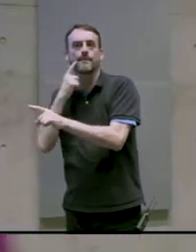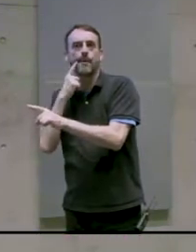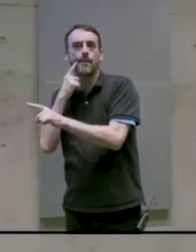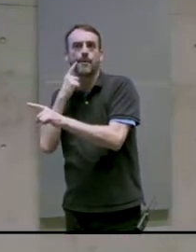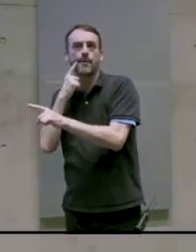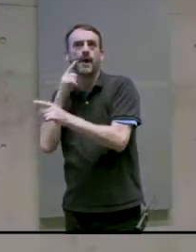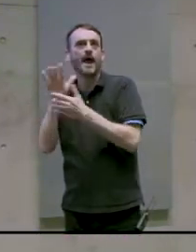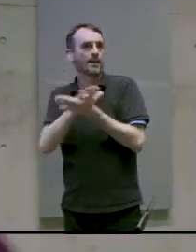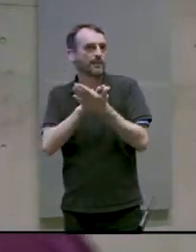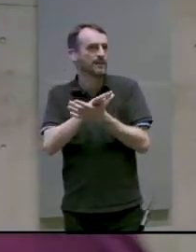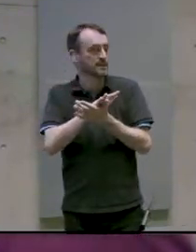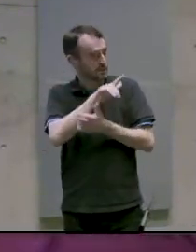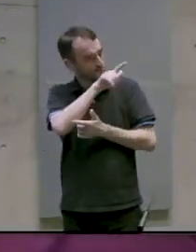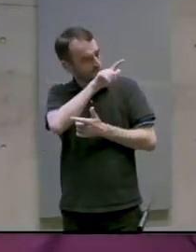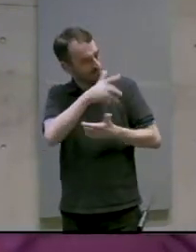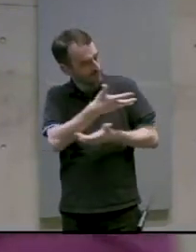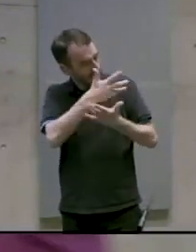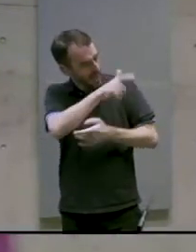always progress.